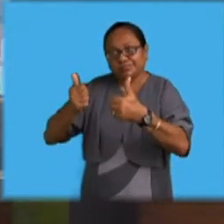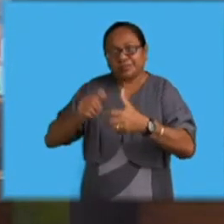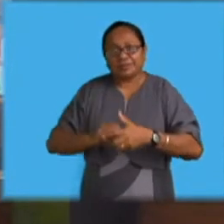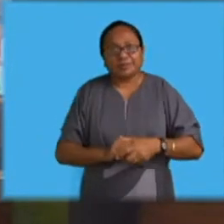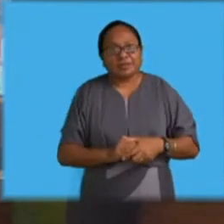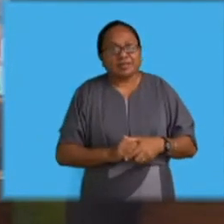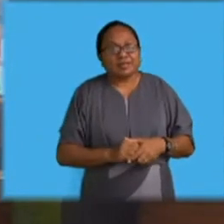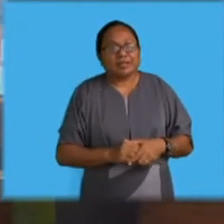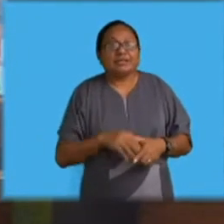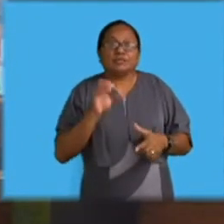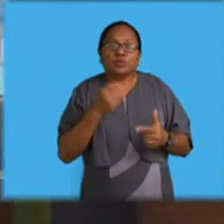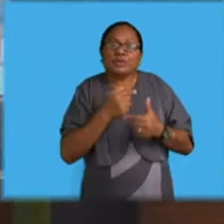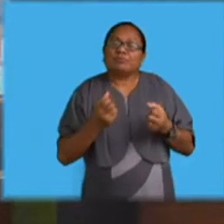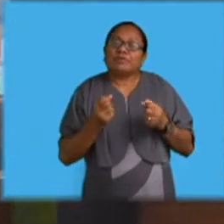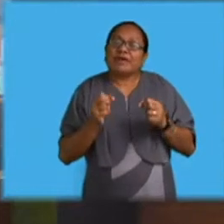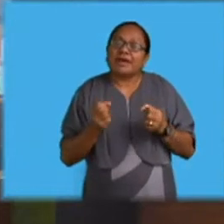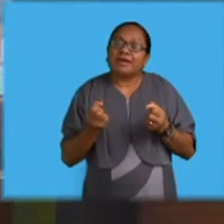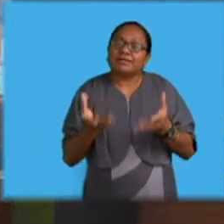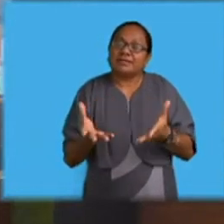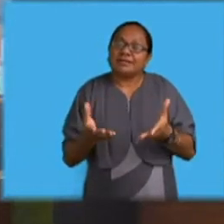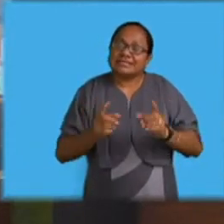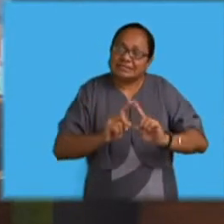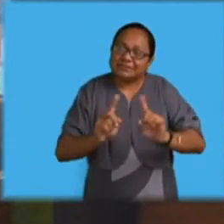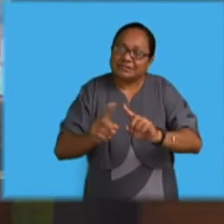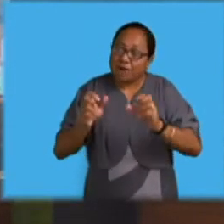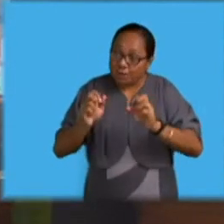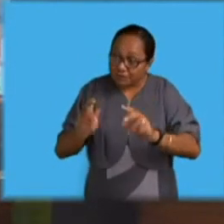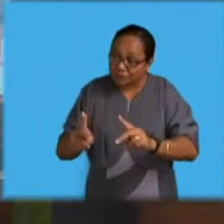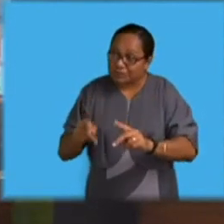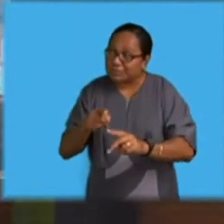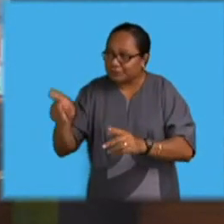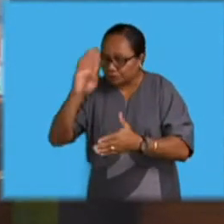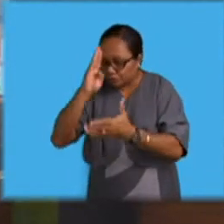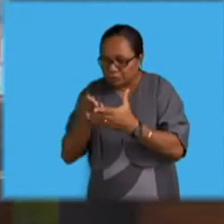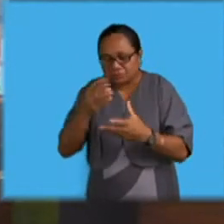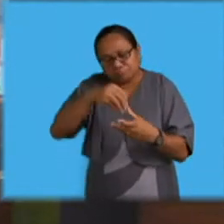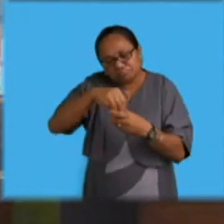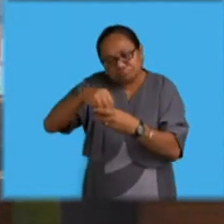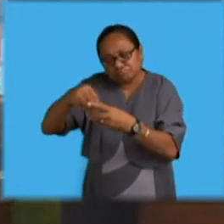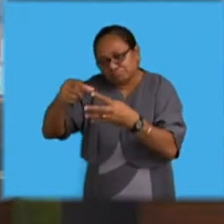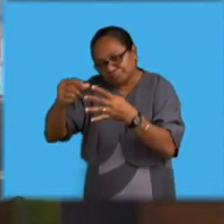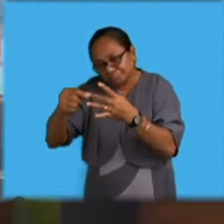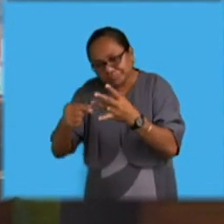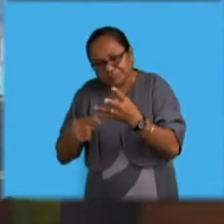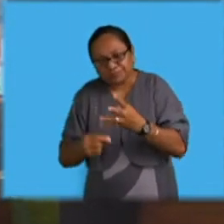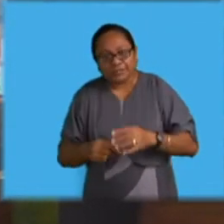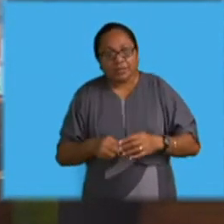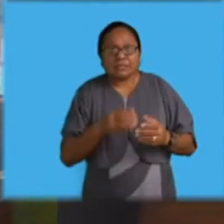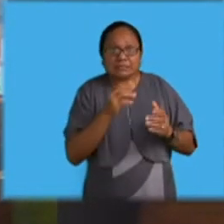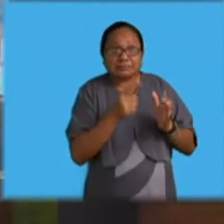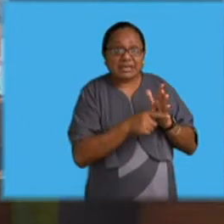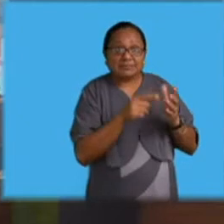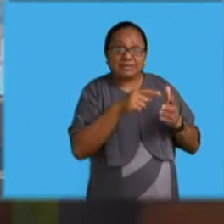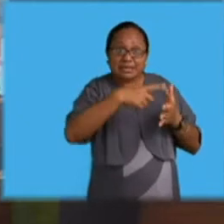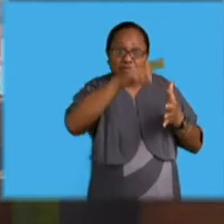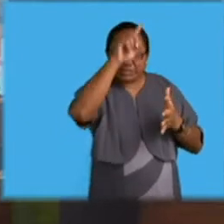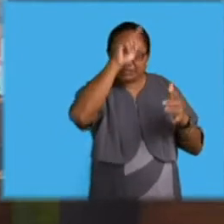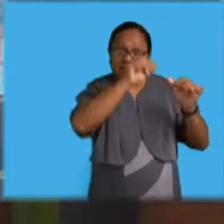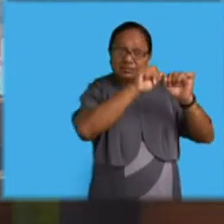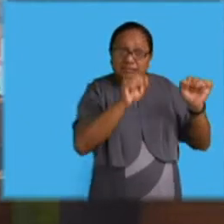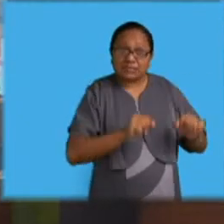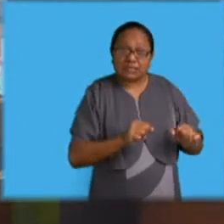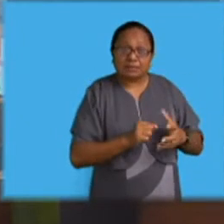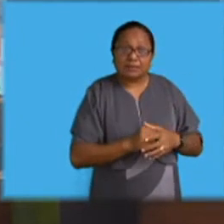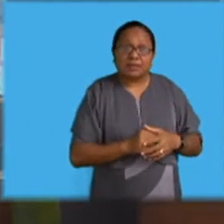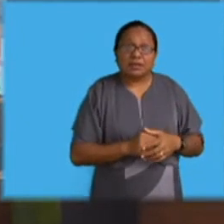several platforms on which students may engage in these activities. At a time where our education systems are exploring the